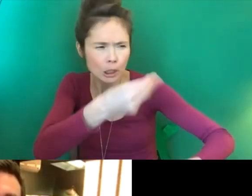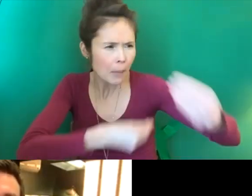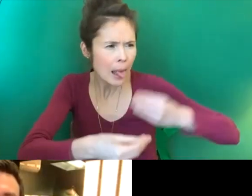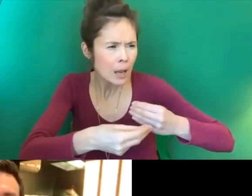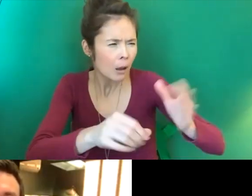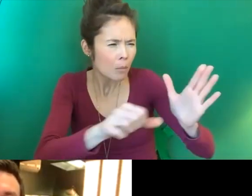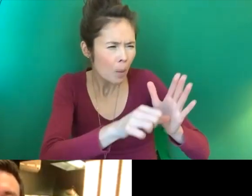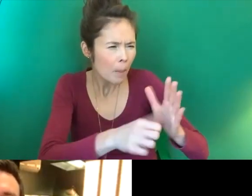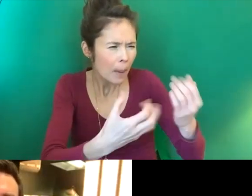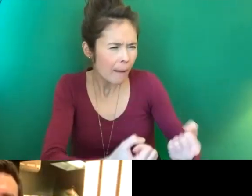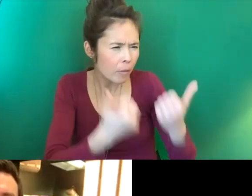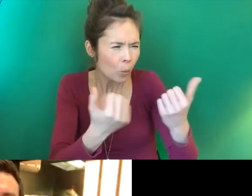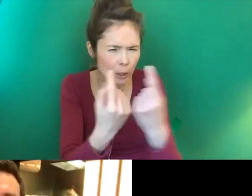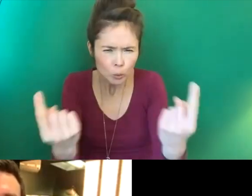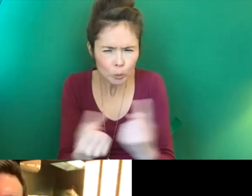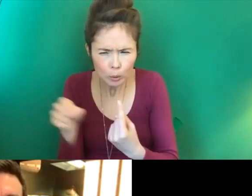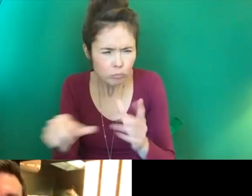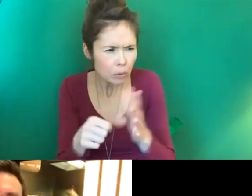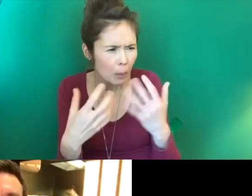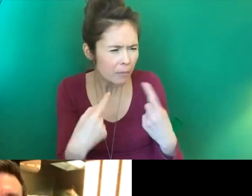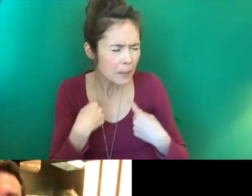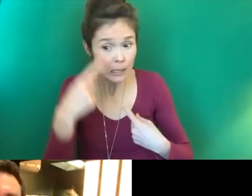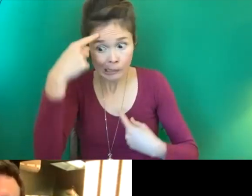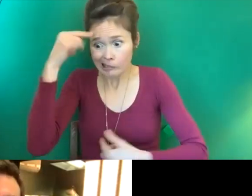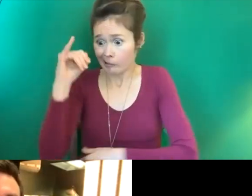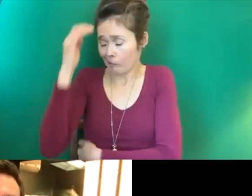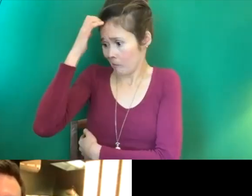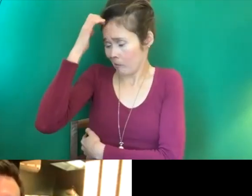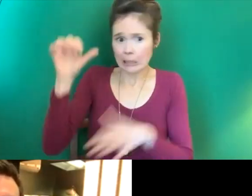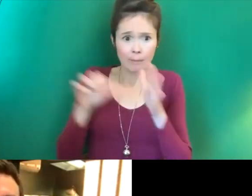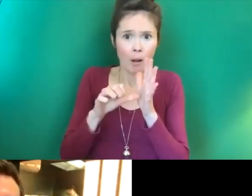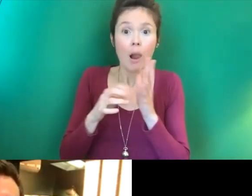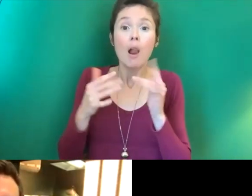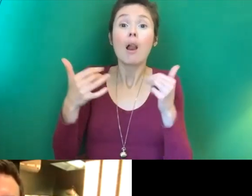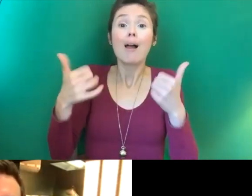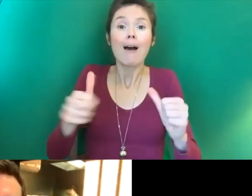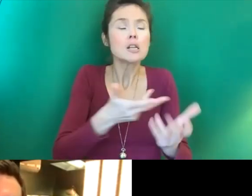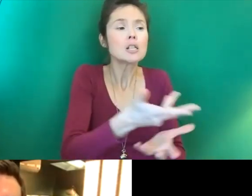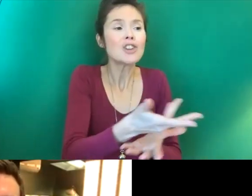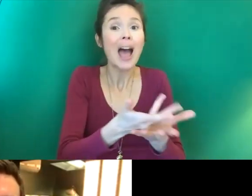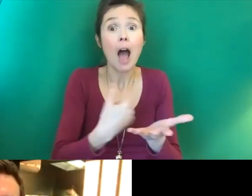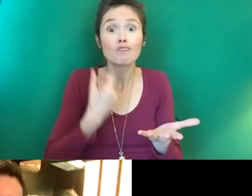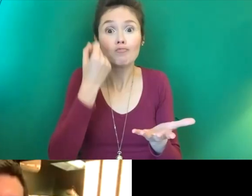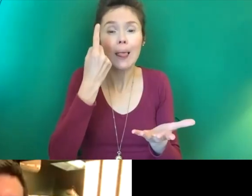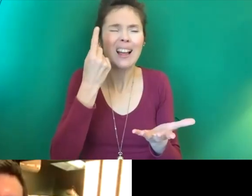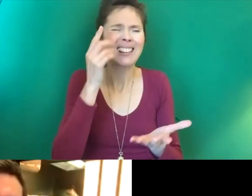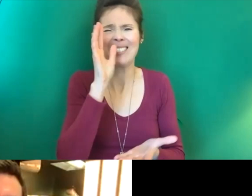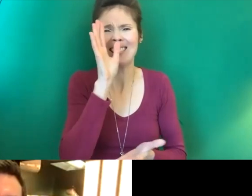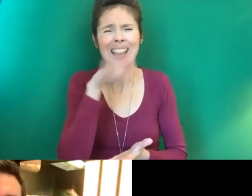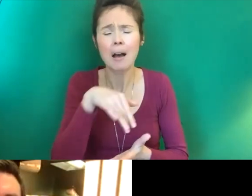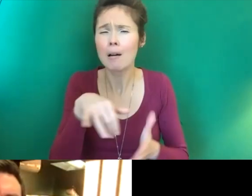come to a conclusion on how we could fix them, just through conversation. And through those